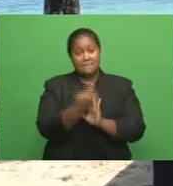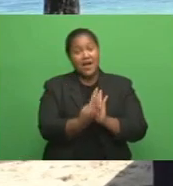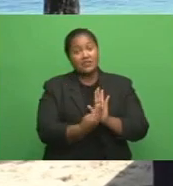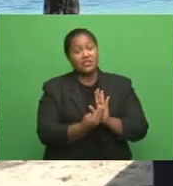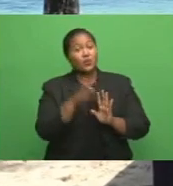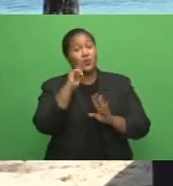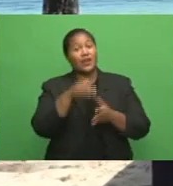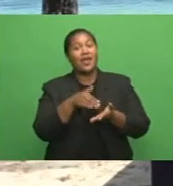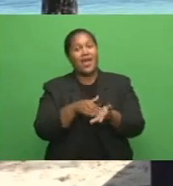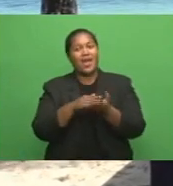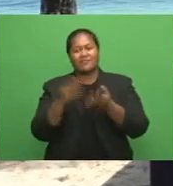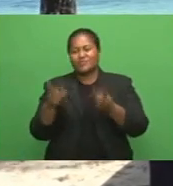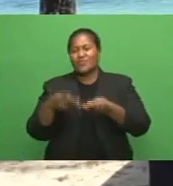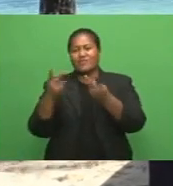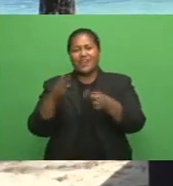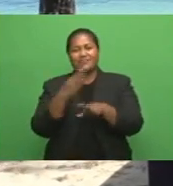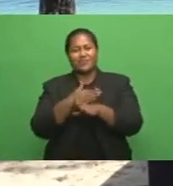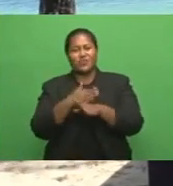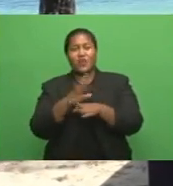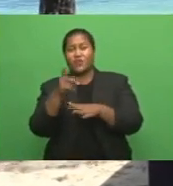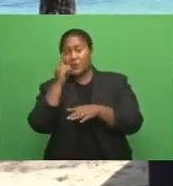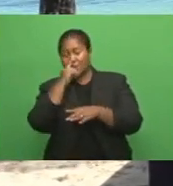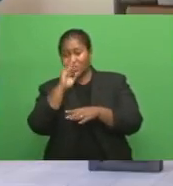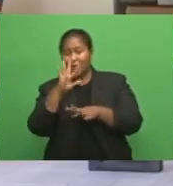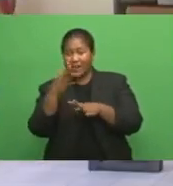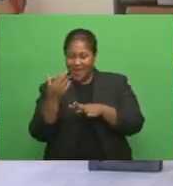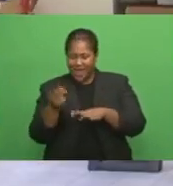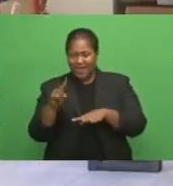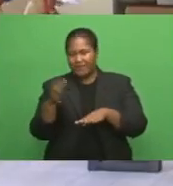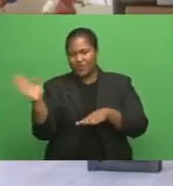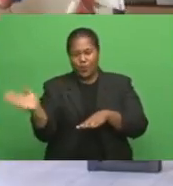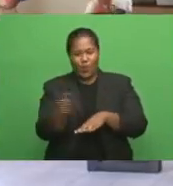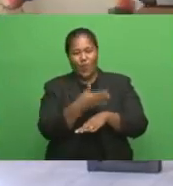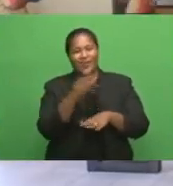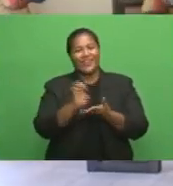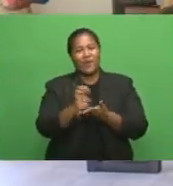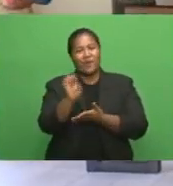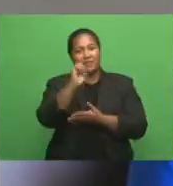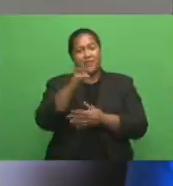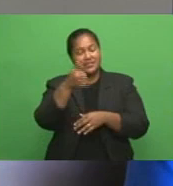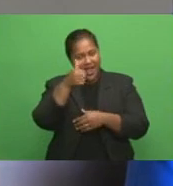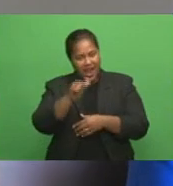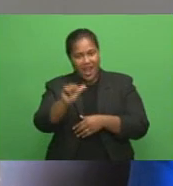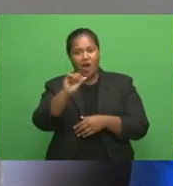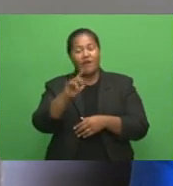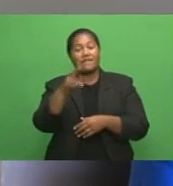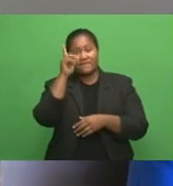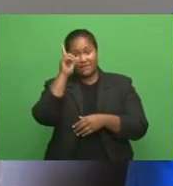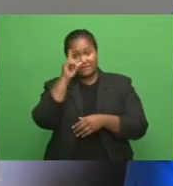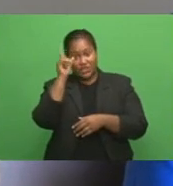employ people, build confidence and ripple throughout the entire economy, allowing Fijians to slowly